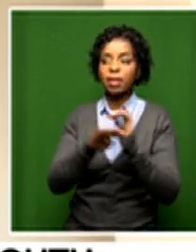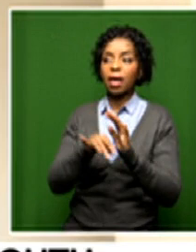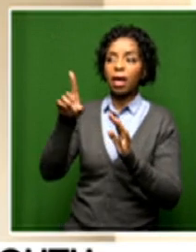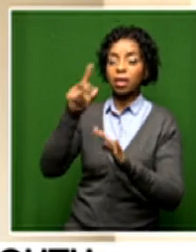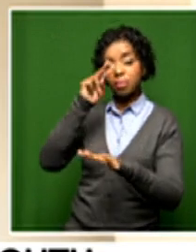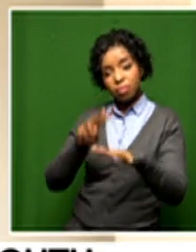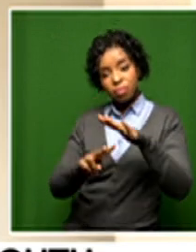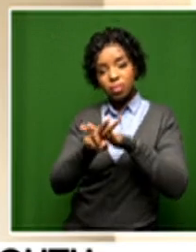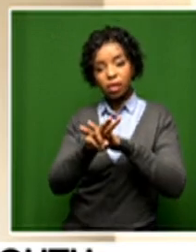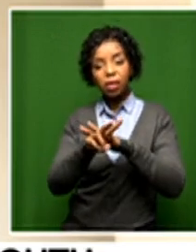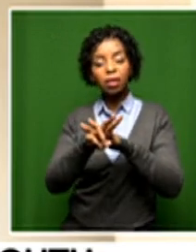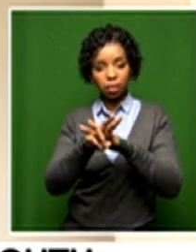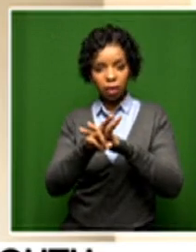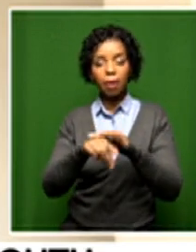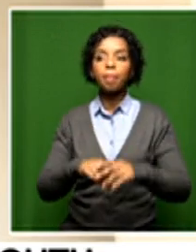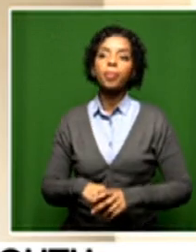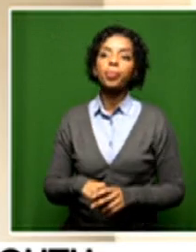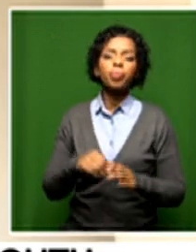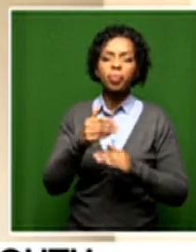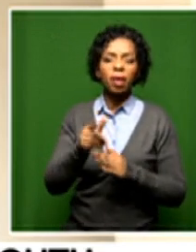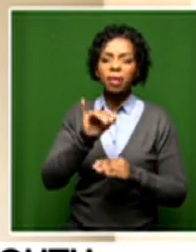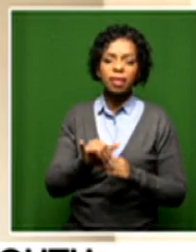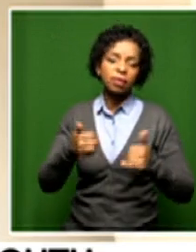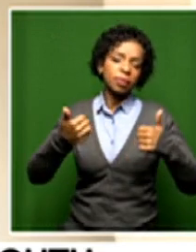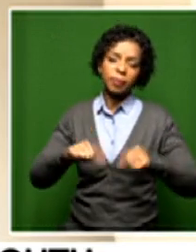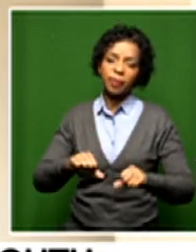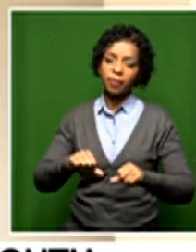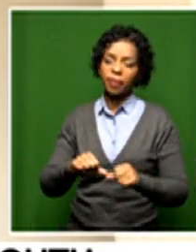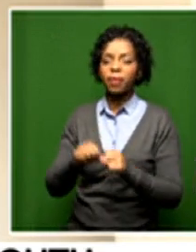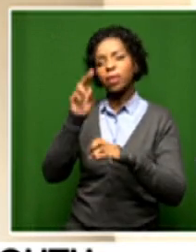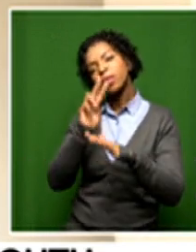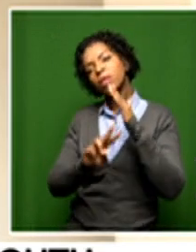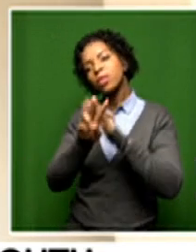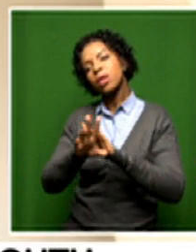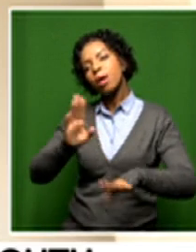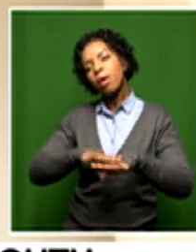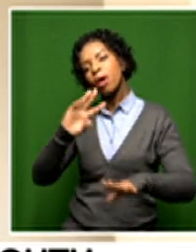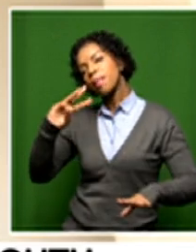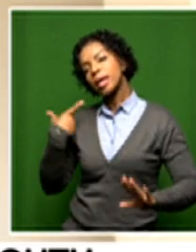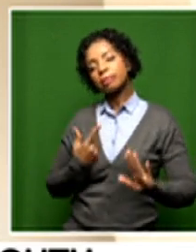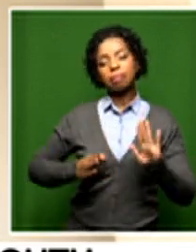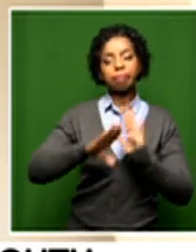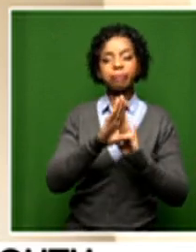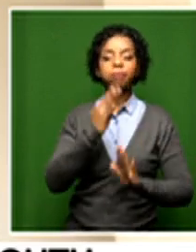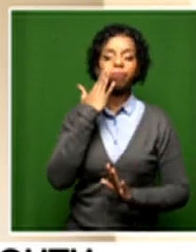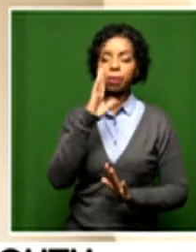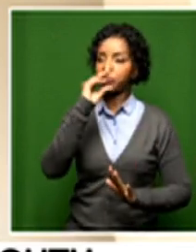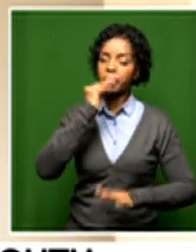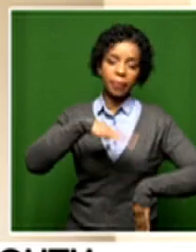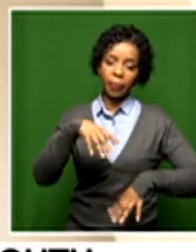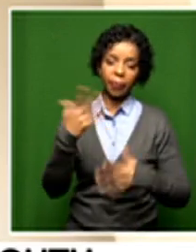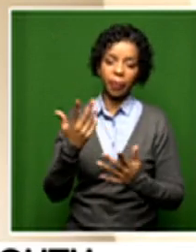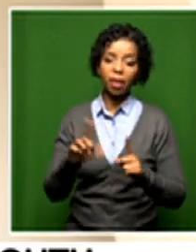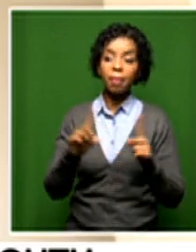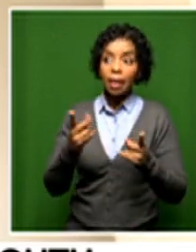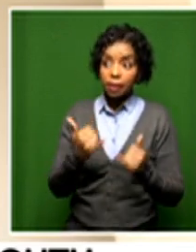And after that, we don't have another indication as to when the next surge is coming. One of the things that we're looking at is new work that's been done,